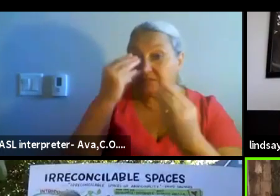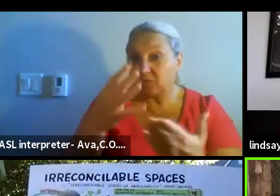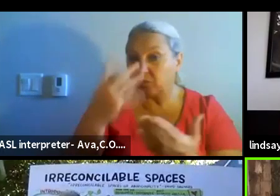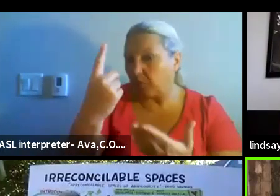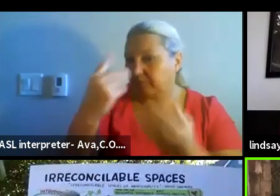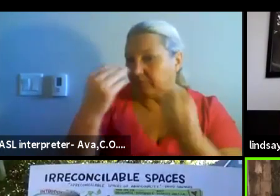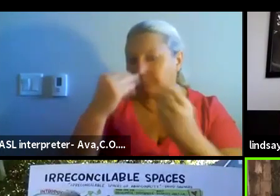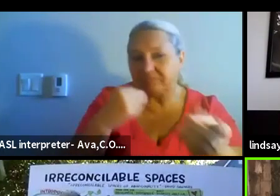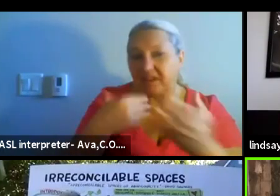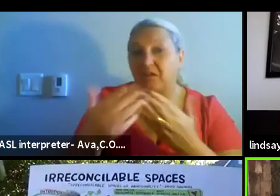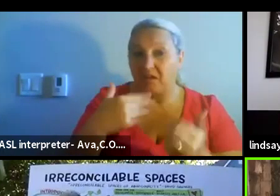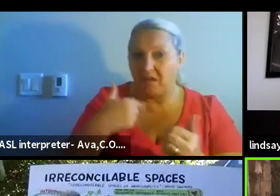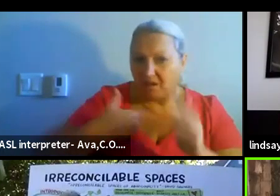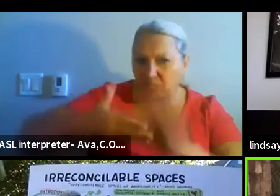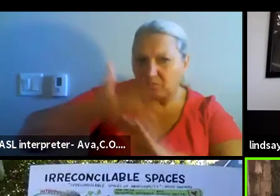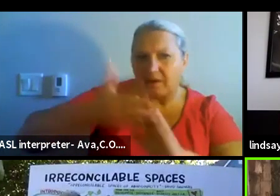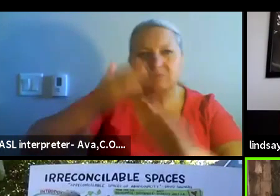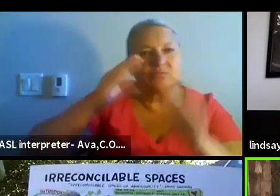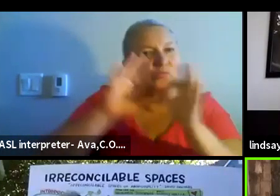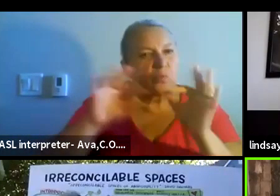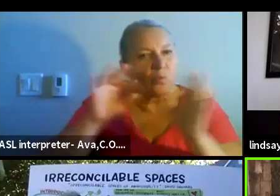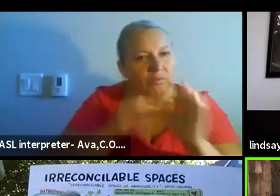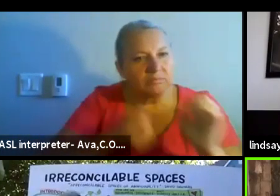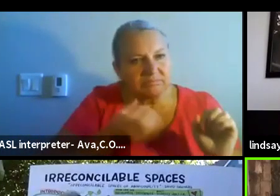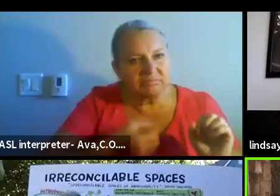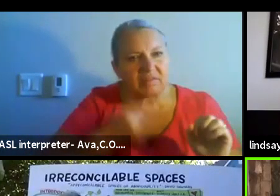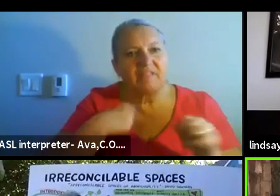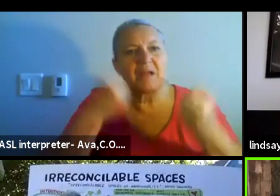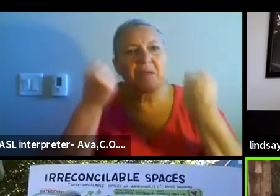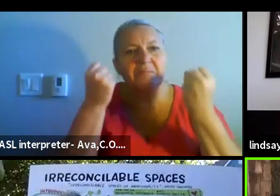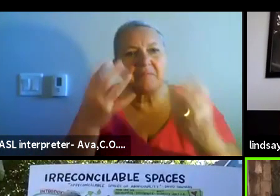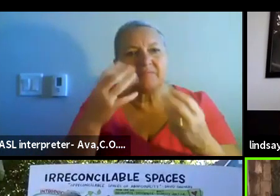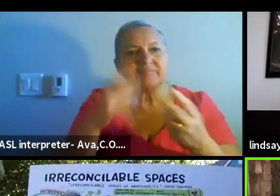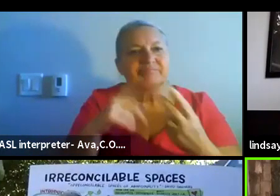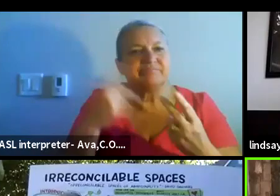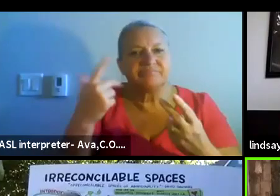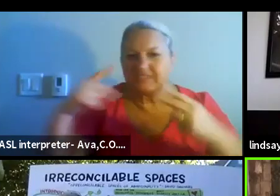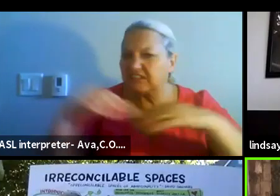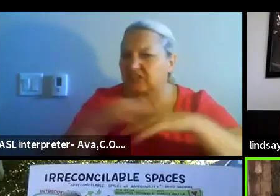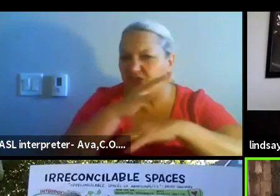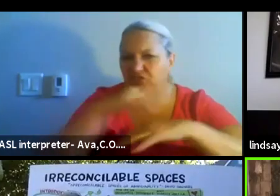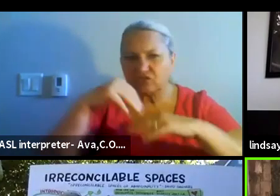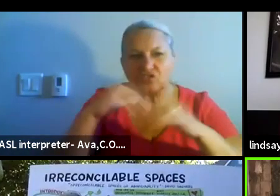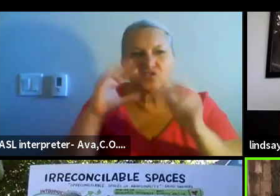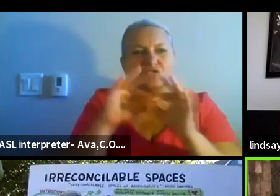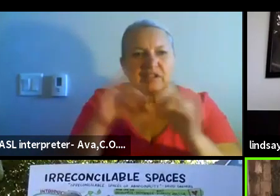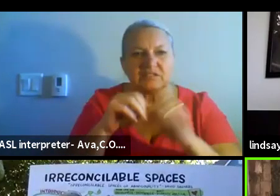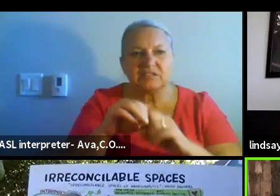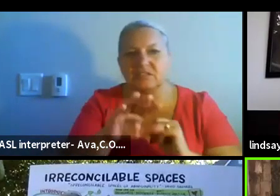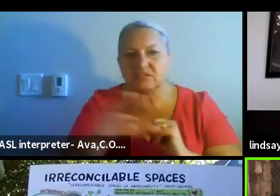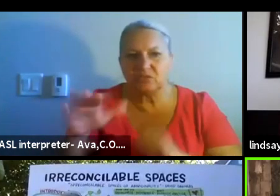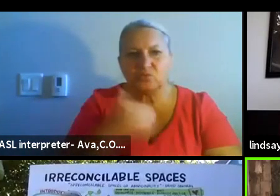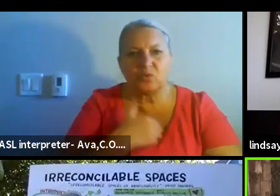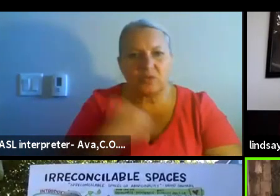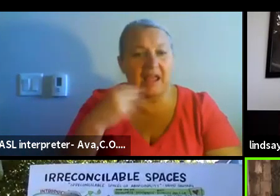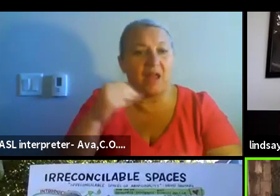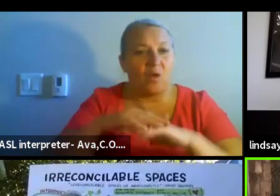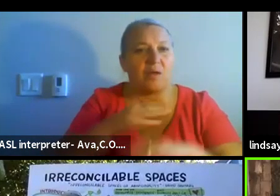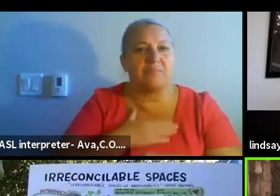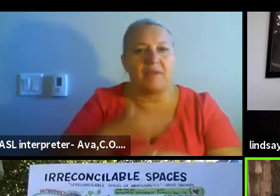conducted these tours, and I conduct many Indigenous history tours across Dagaranto and on my